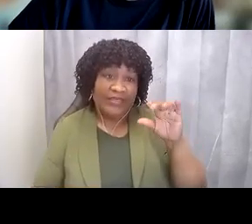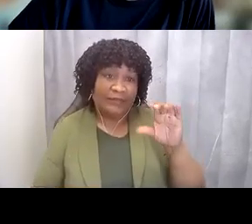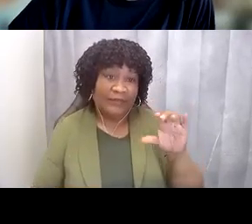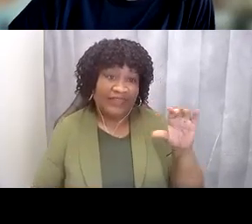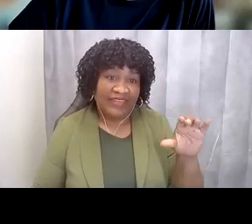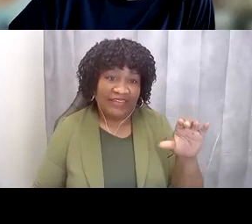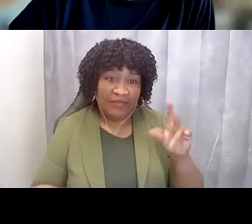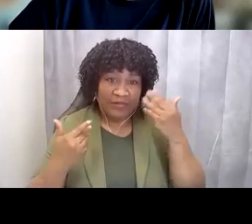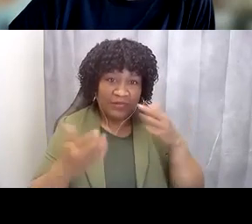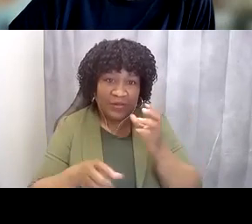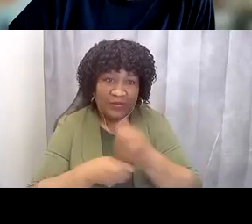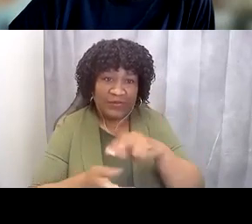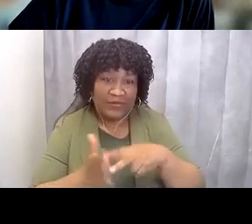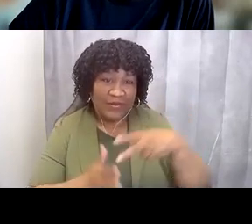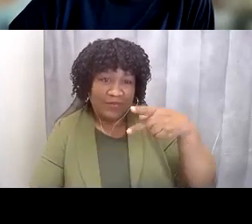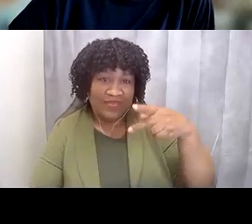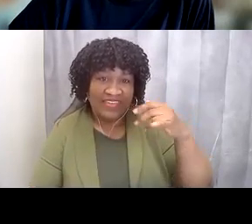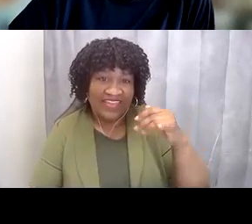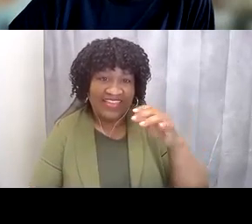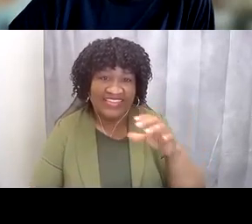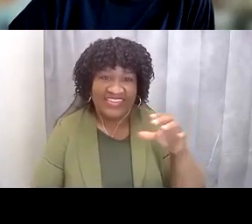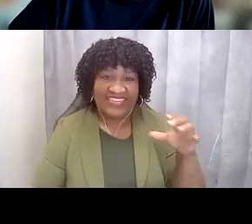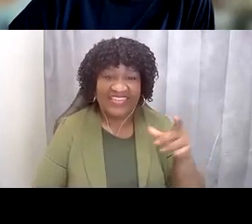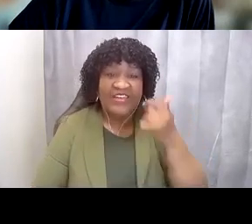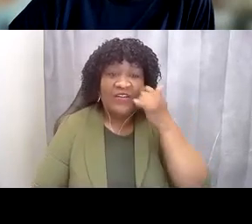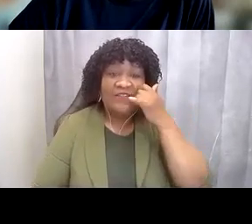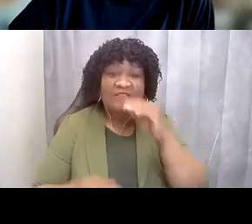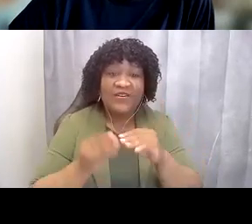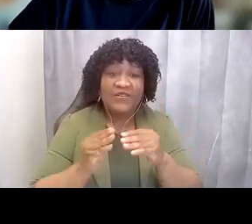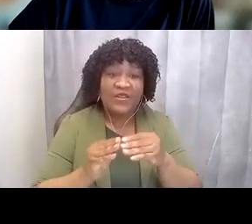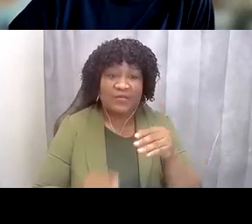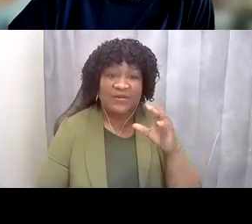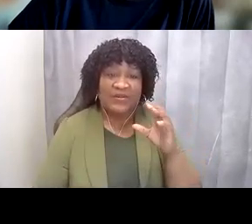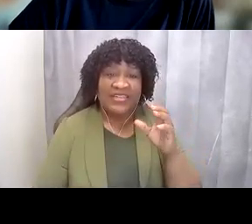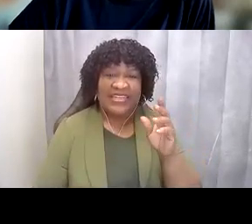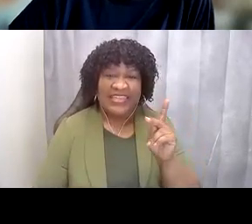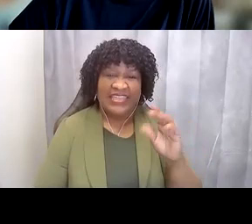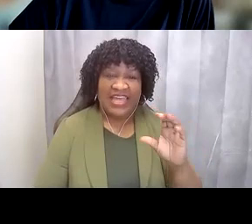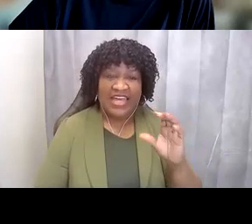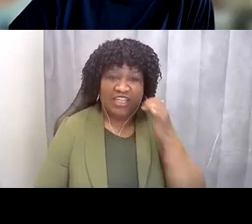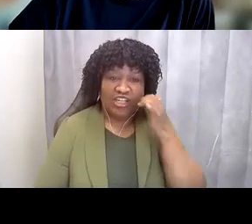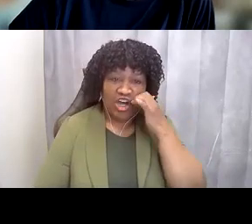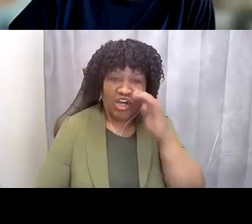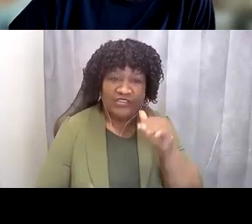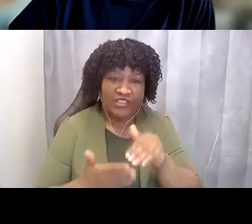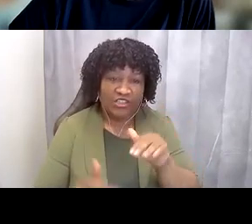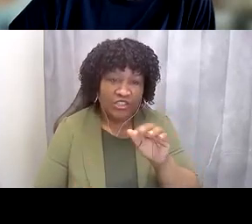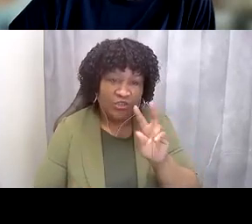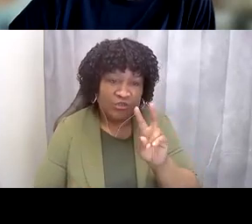folks who don't know what that acronym is this phone number. It's this King County call center. So